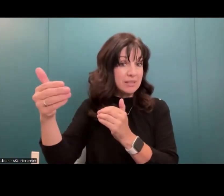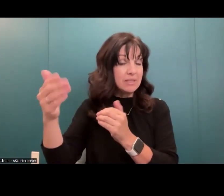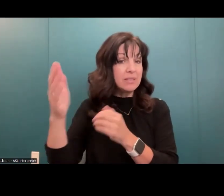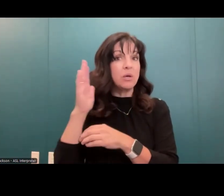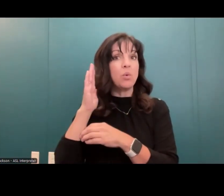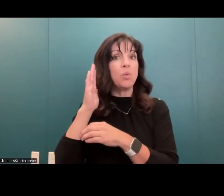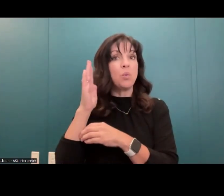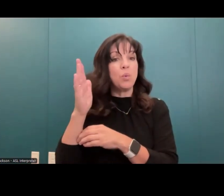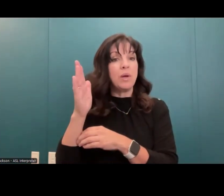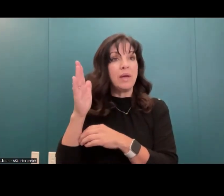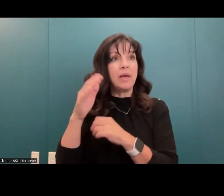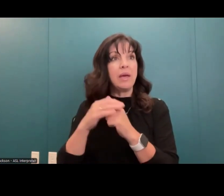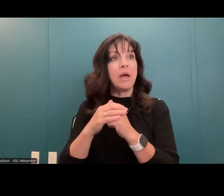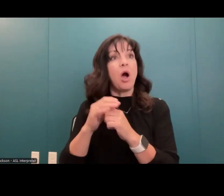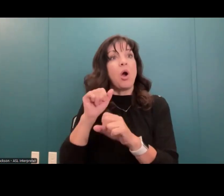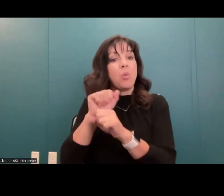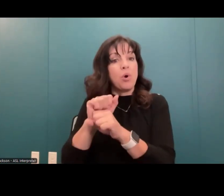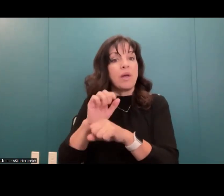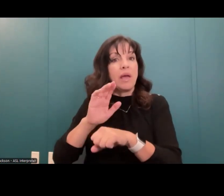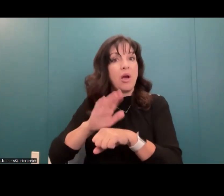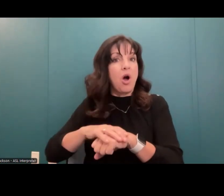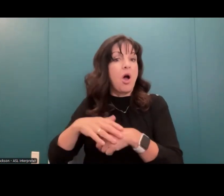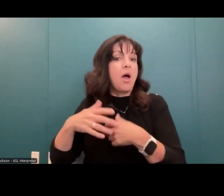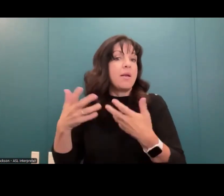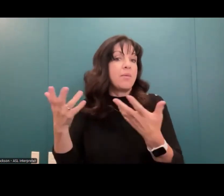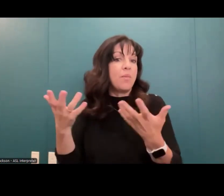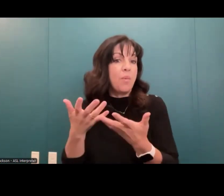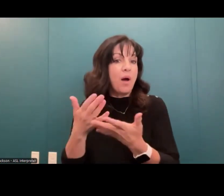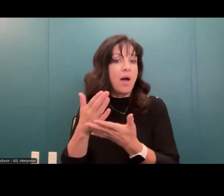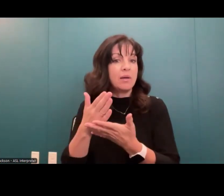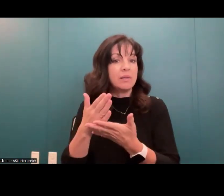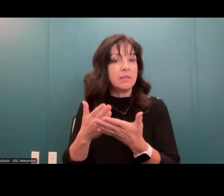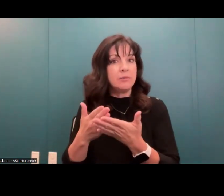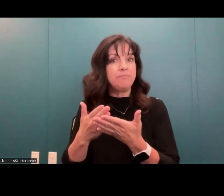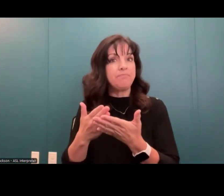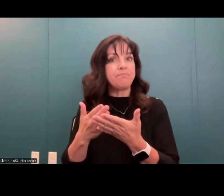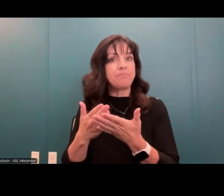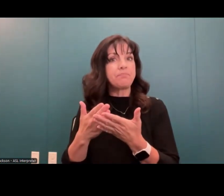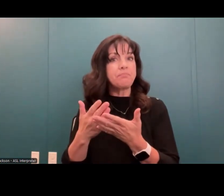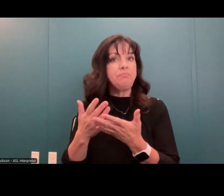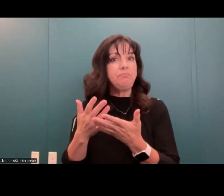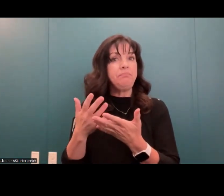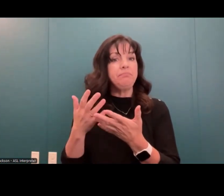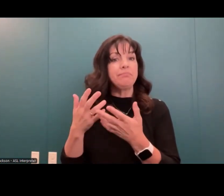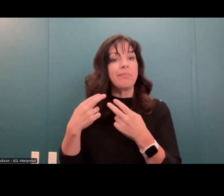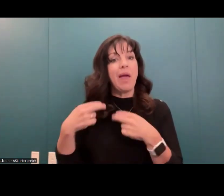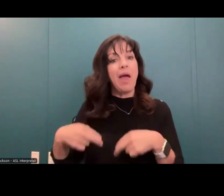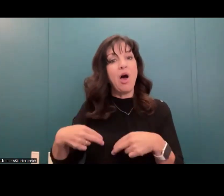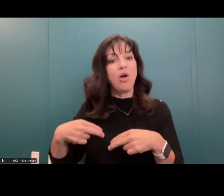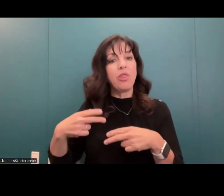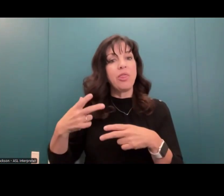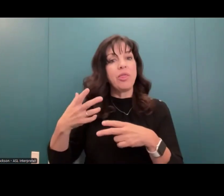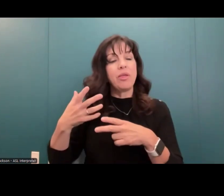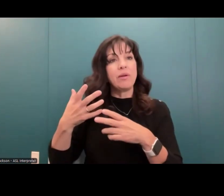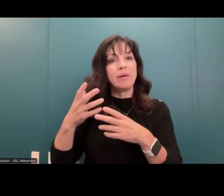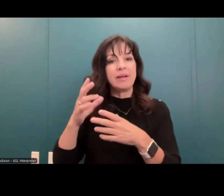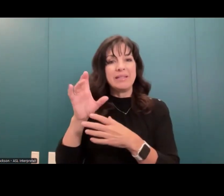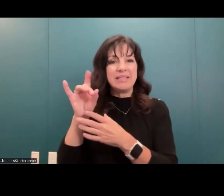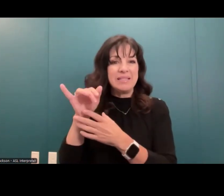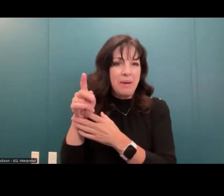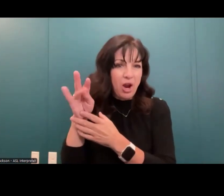actually working on some health disparities around